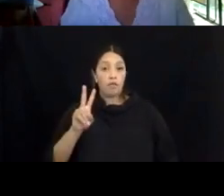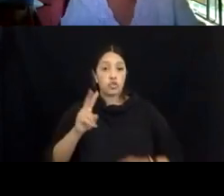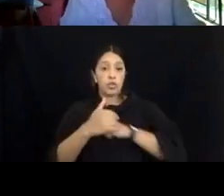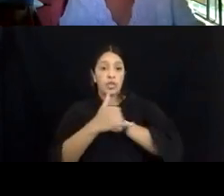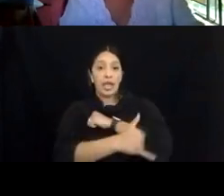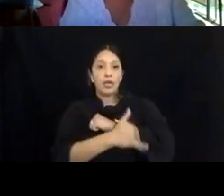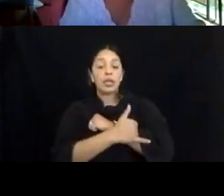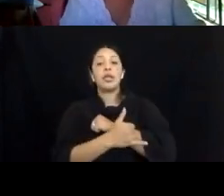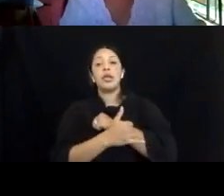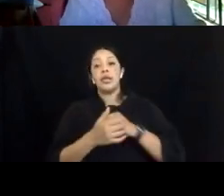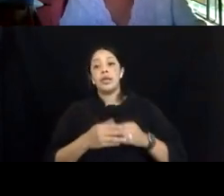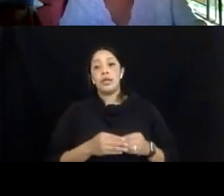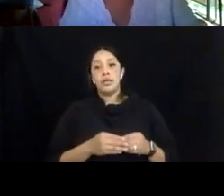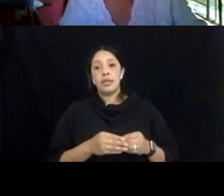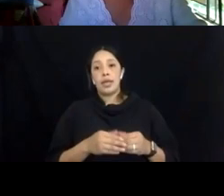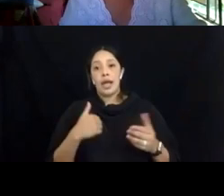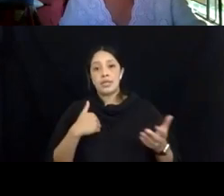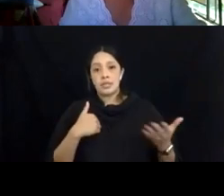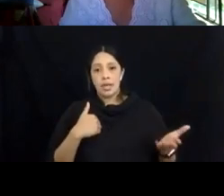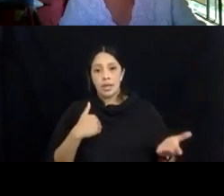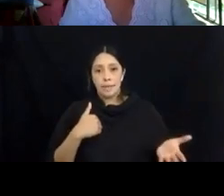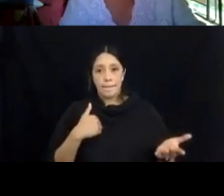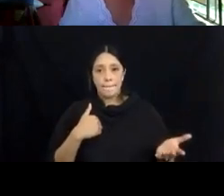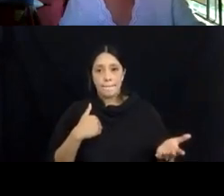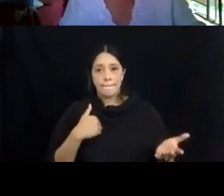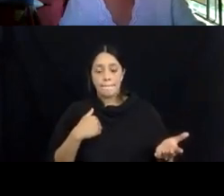Ventura Unified has, the dual